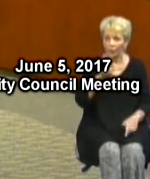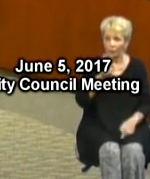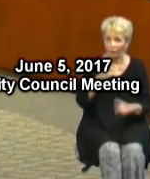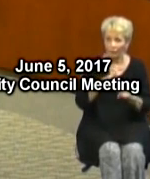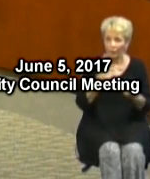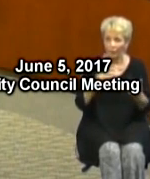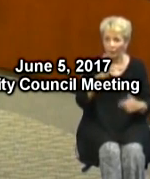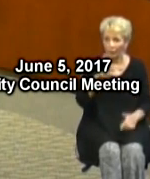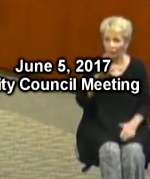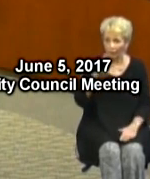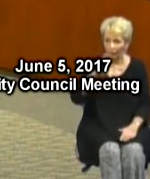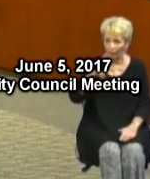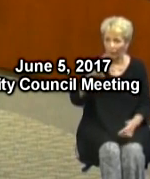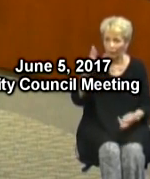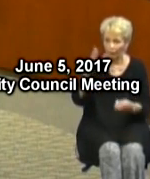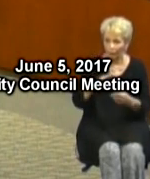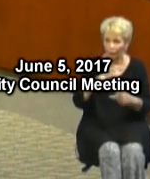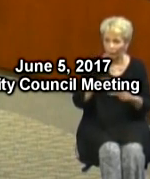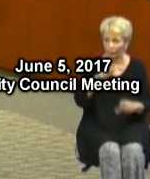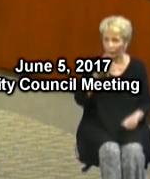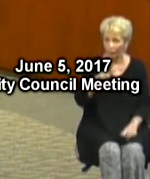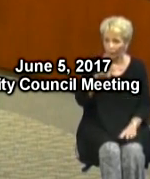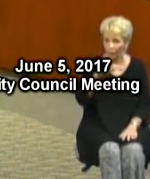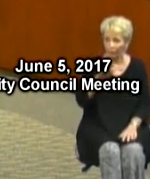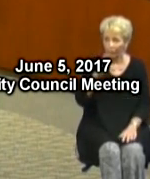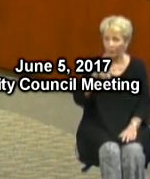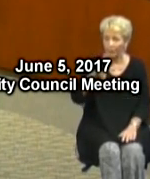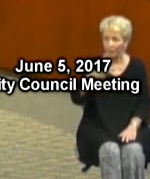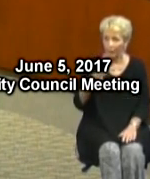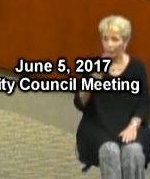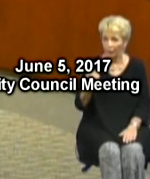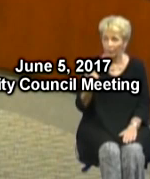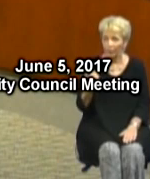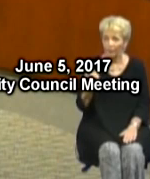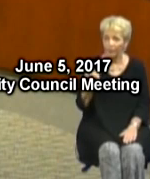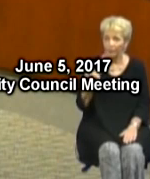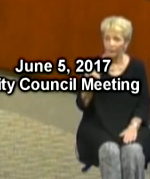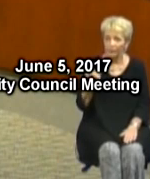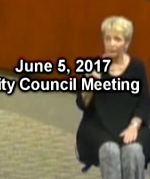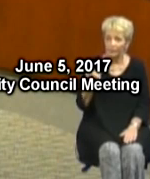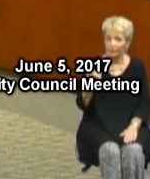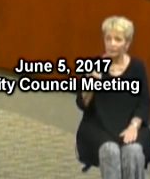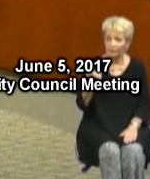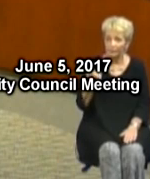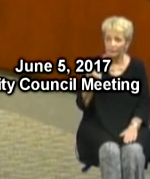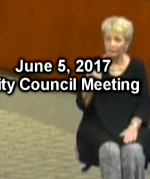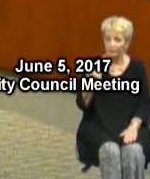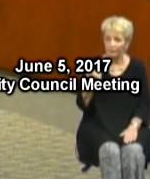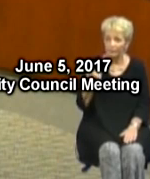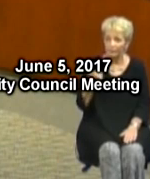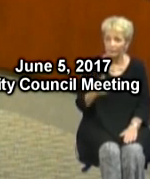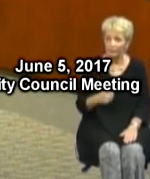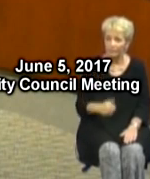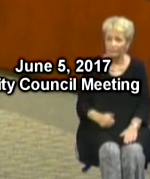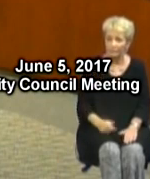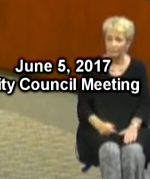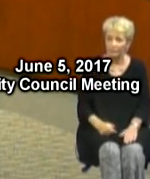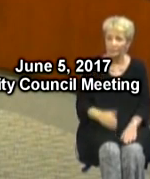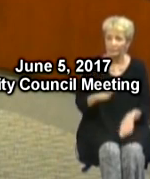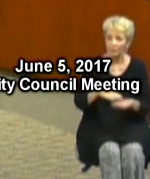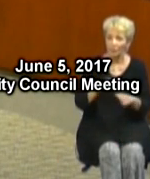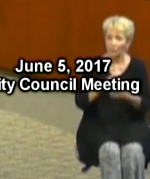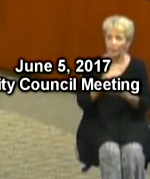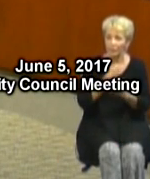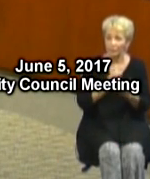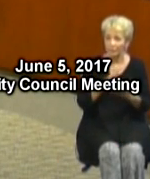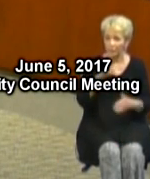the current 35-mile-an-hour speed limit and establish a new 25-miles-per-hour speed limit posted on this section of